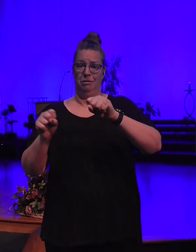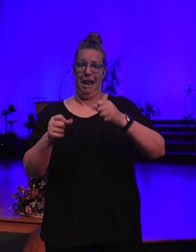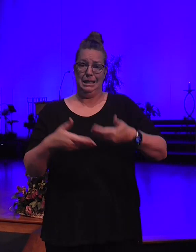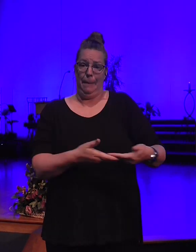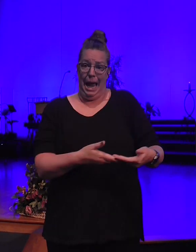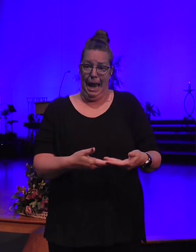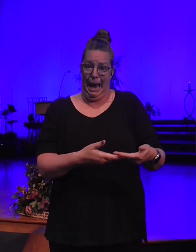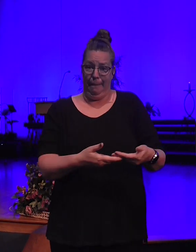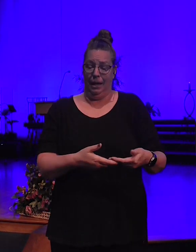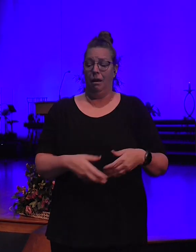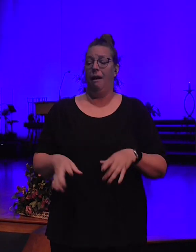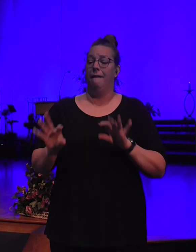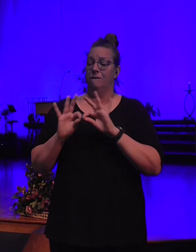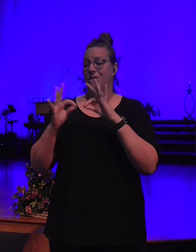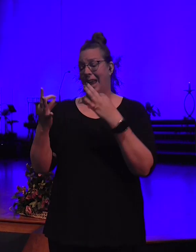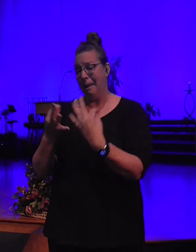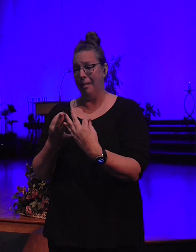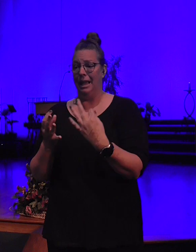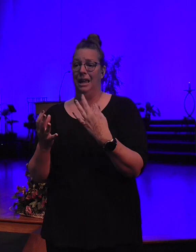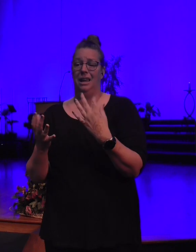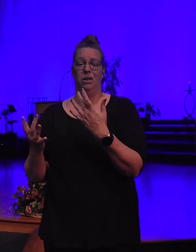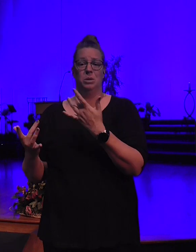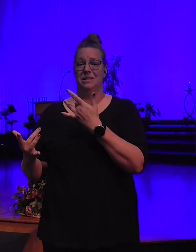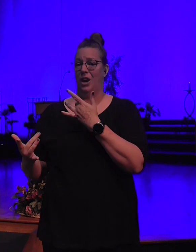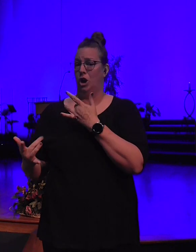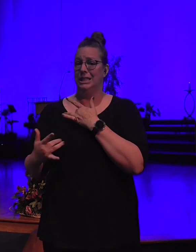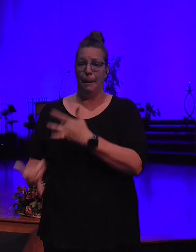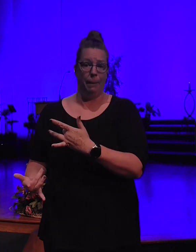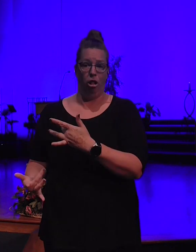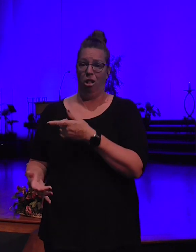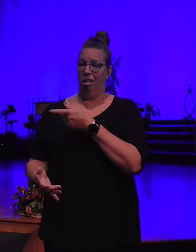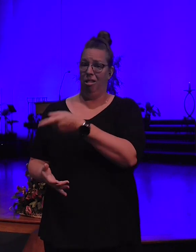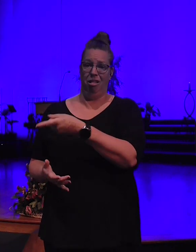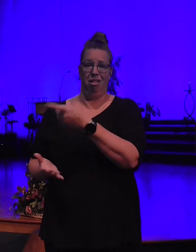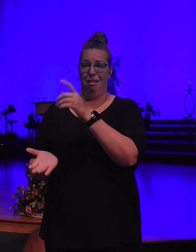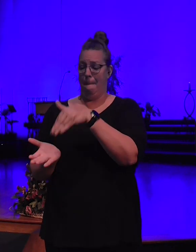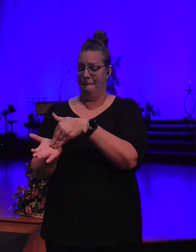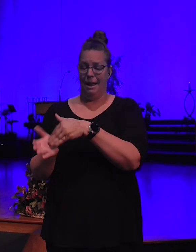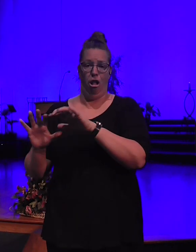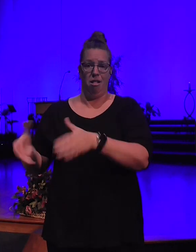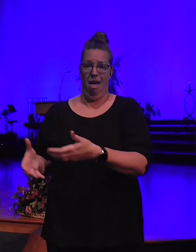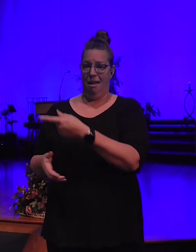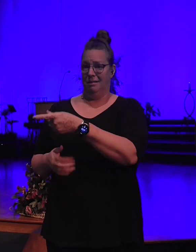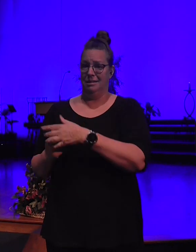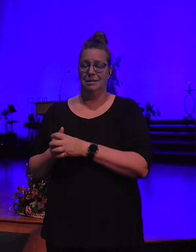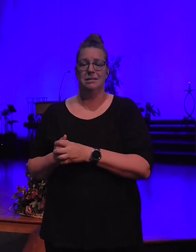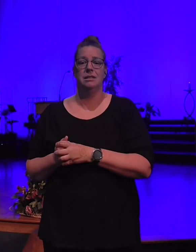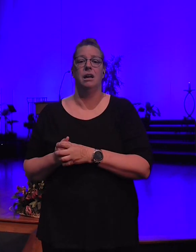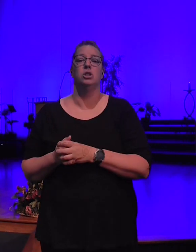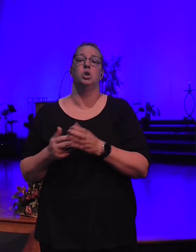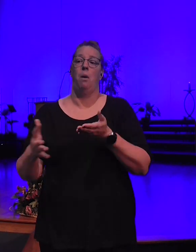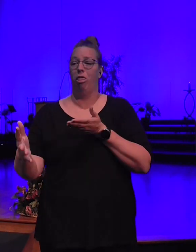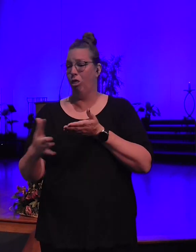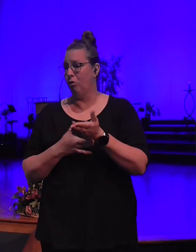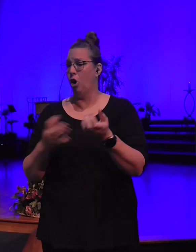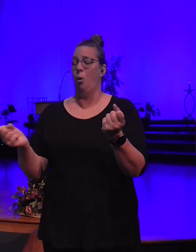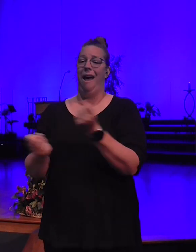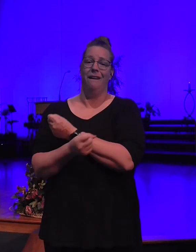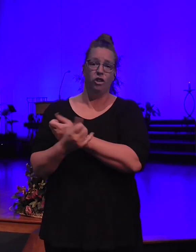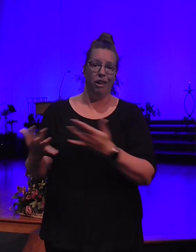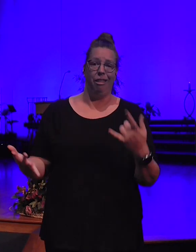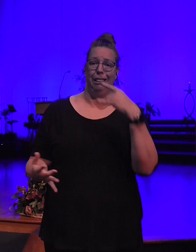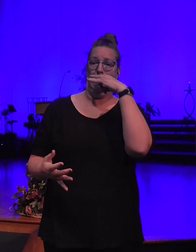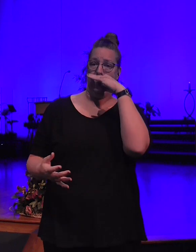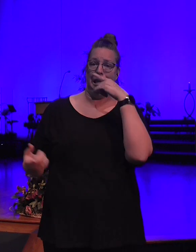was typical middle class. And she went through all the things every kid goes through, and